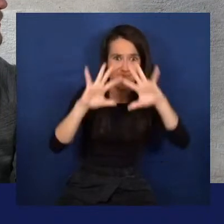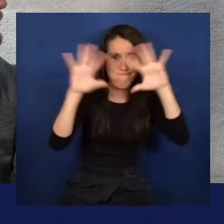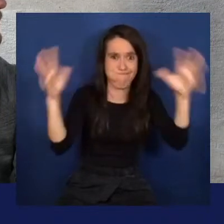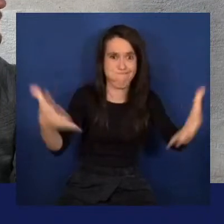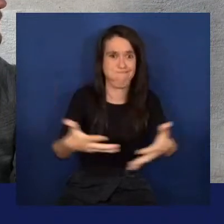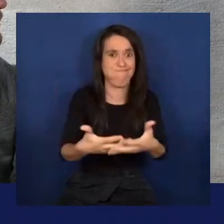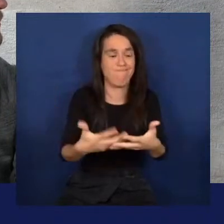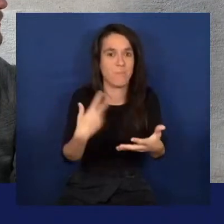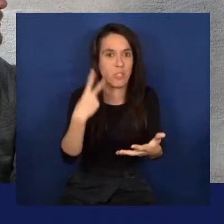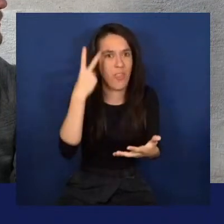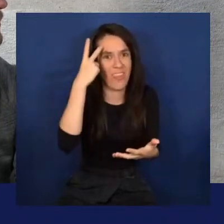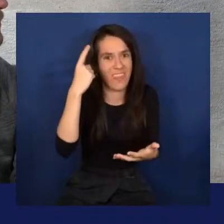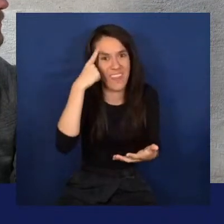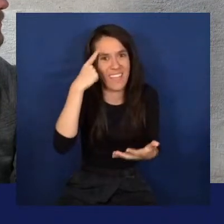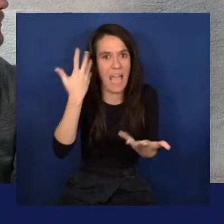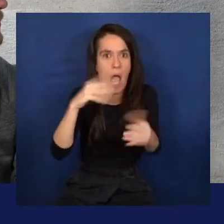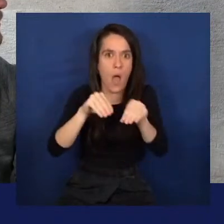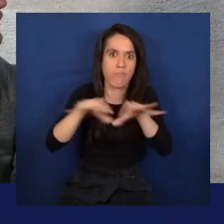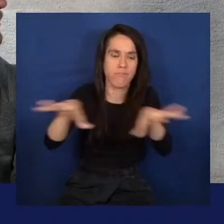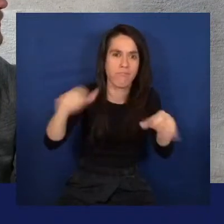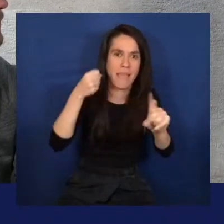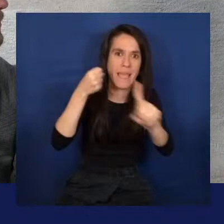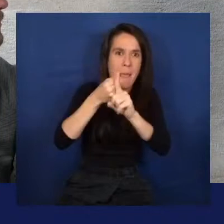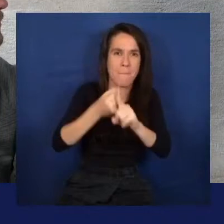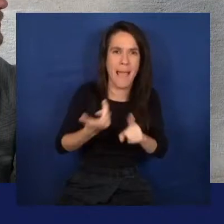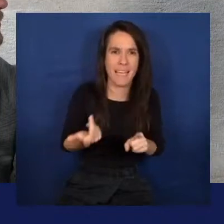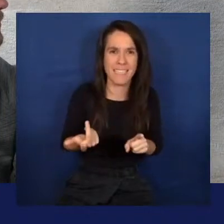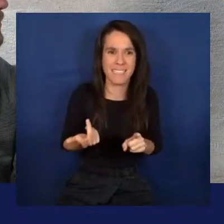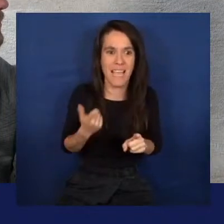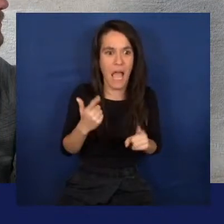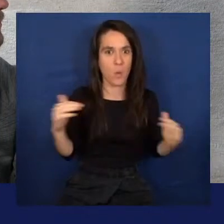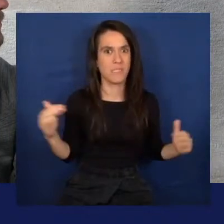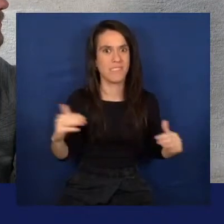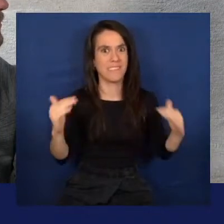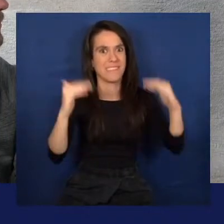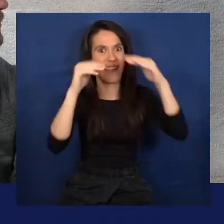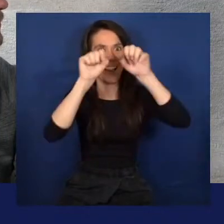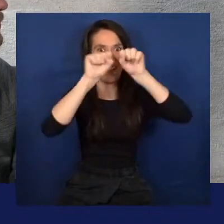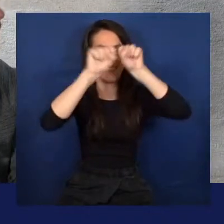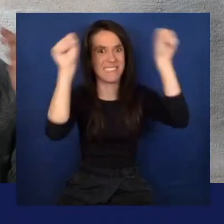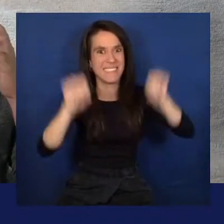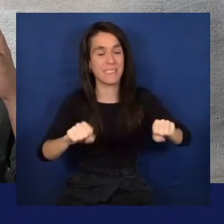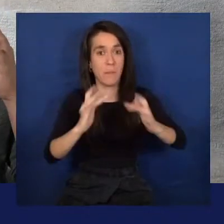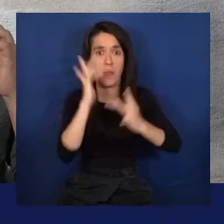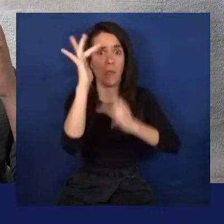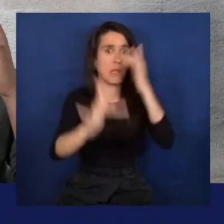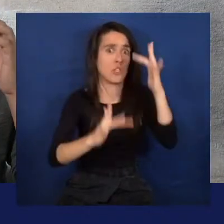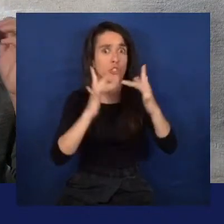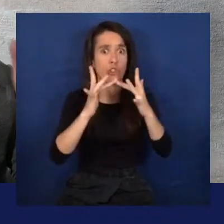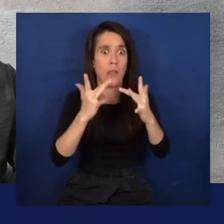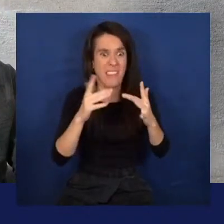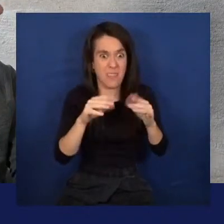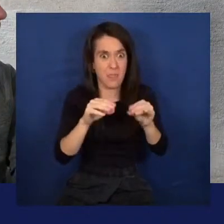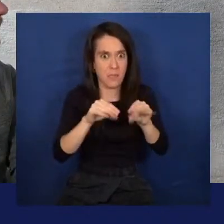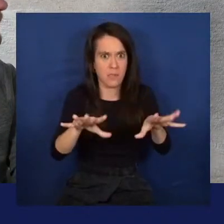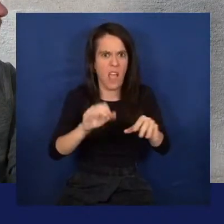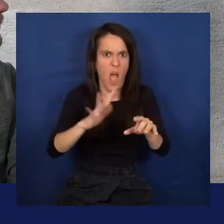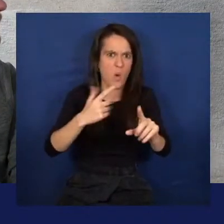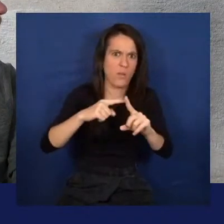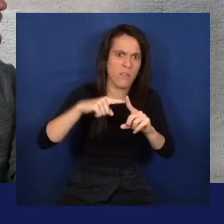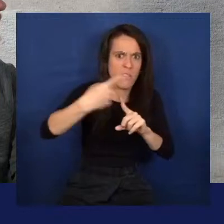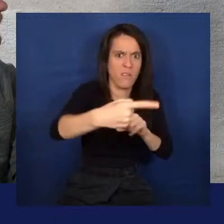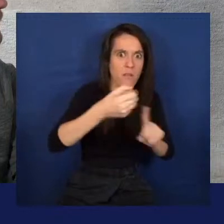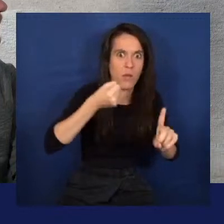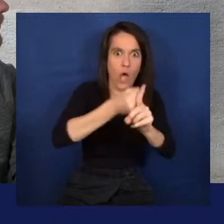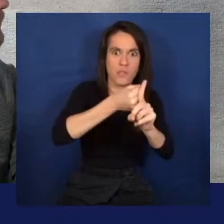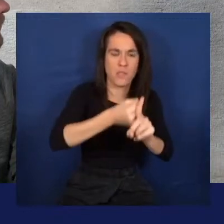land, talking to folks that are talking about how to SCADA systems get integrated onto the internet and the security consequences that represents. You know,